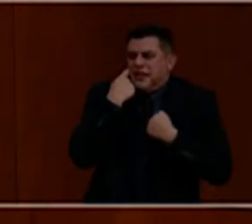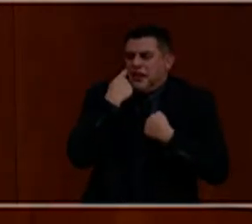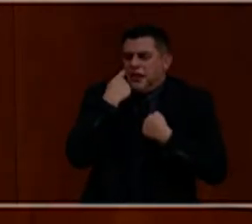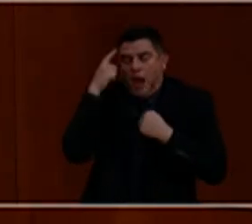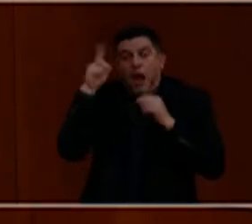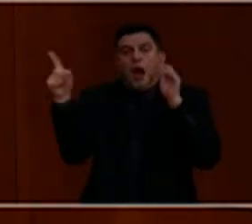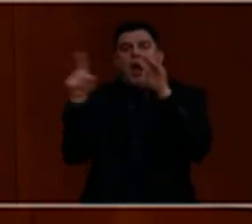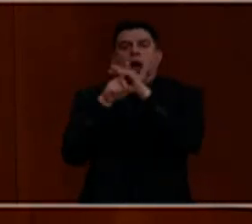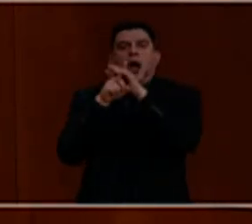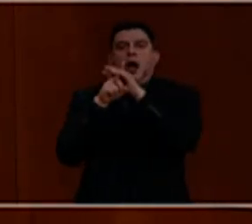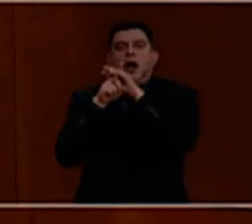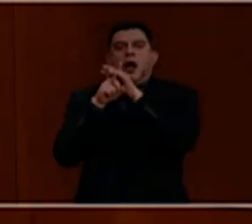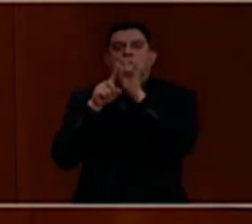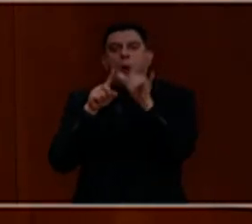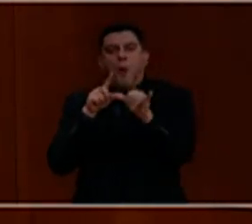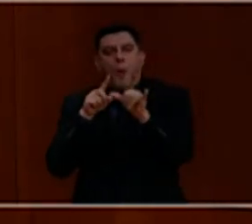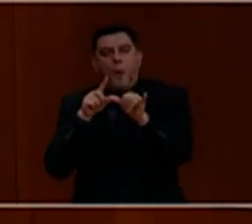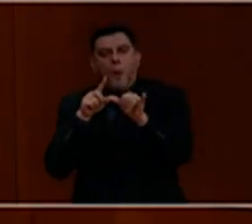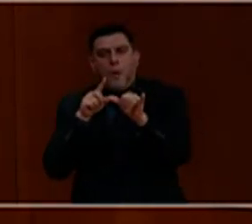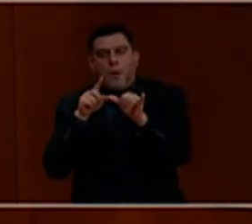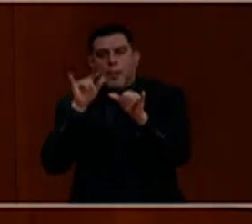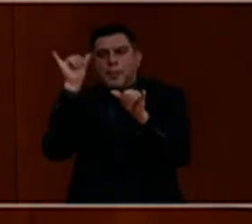gentleman that is a